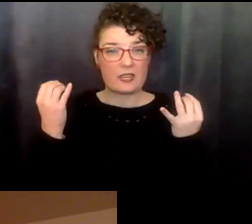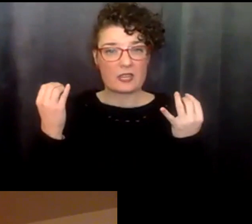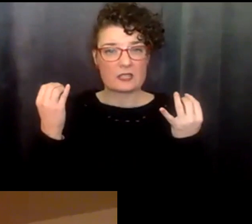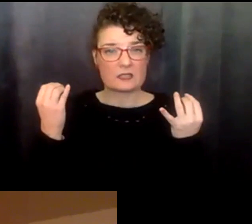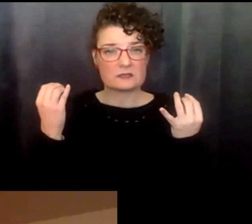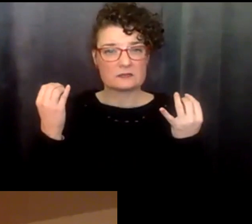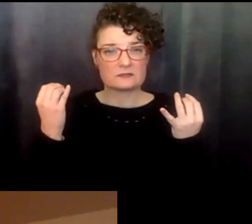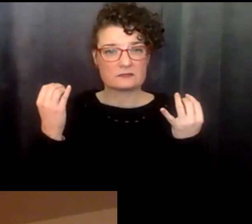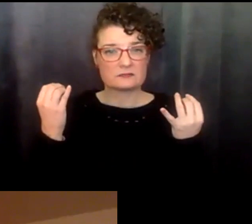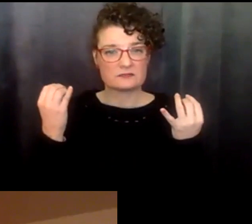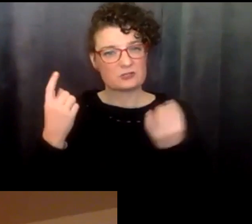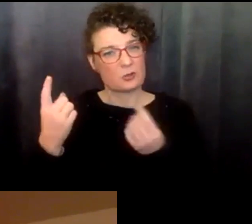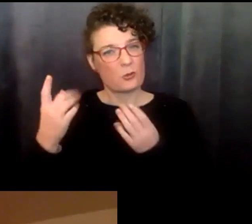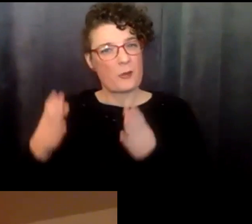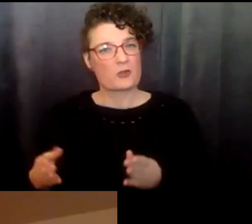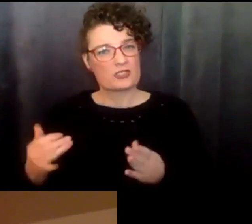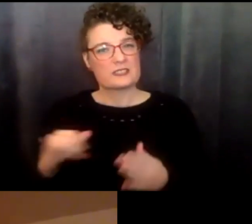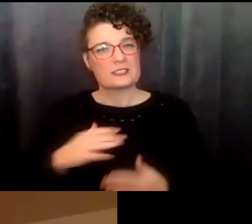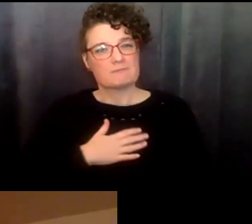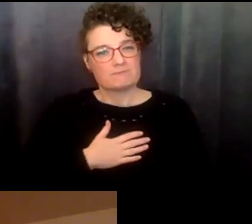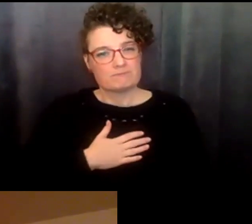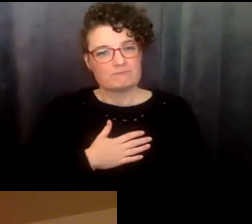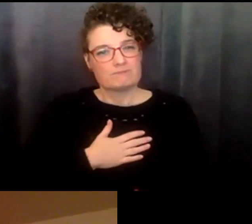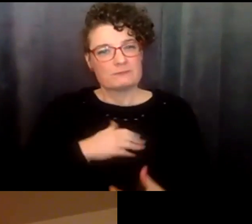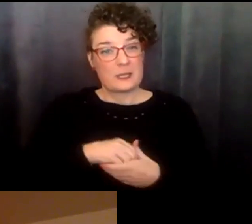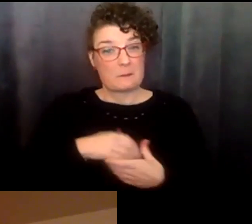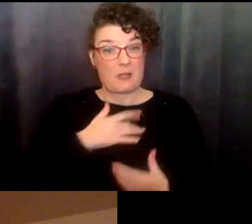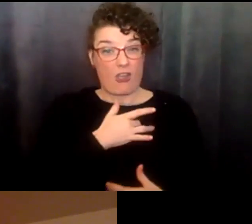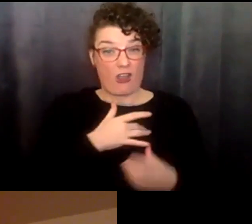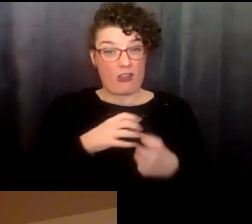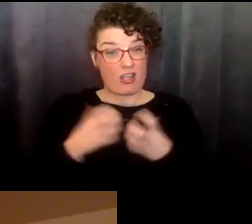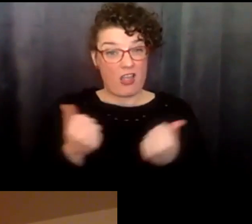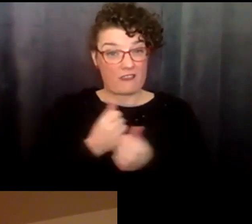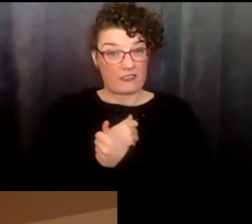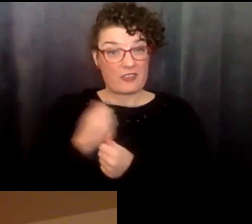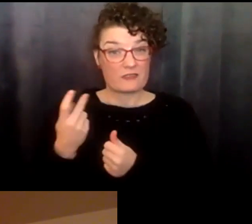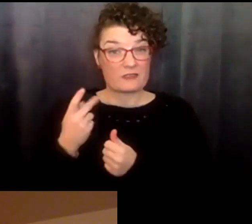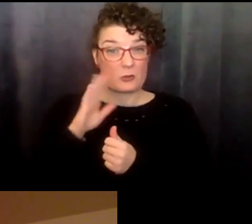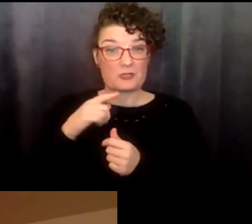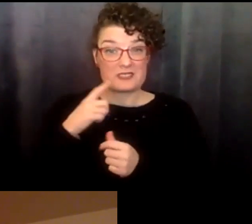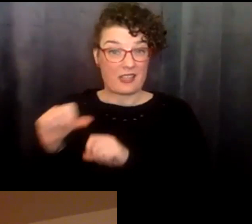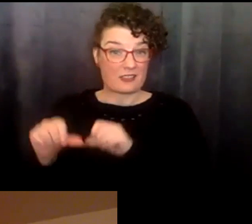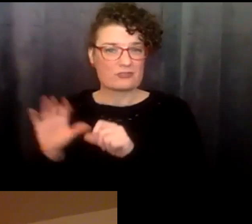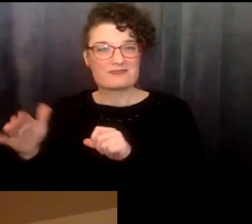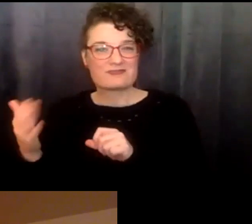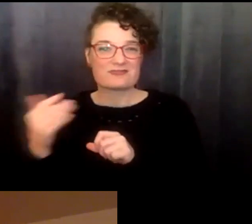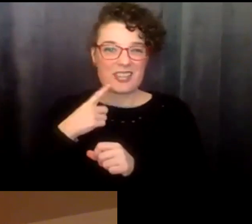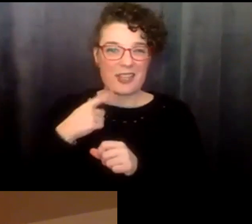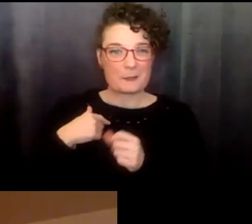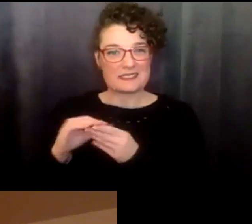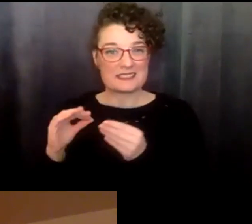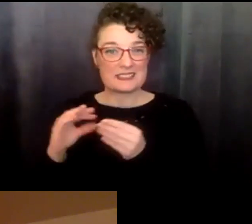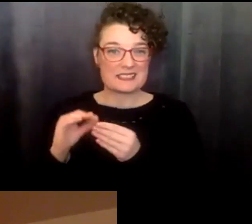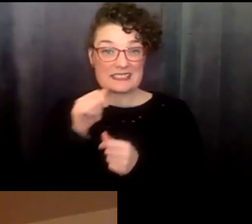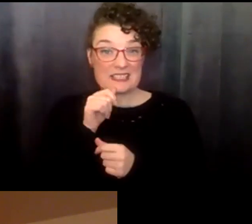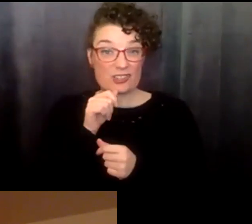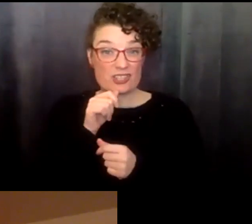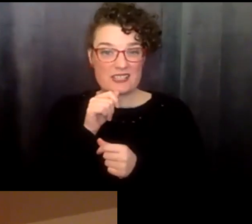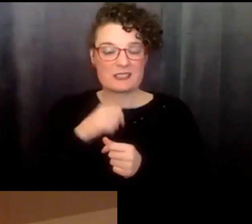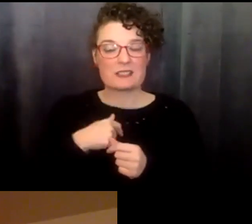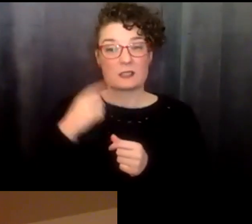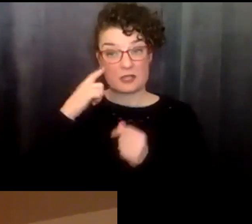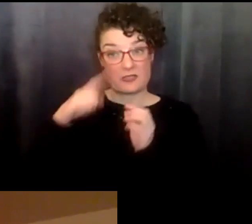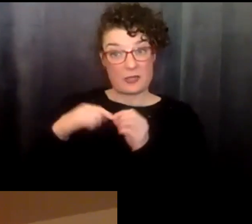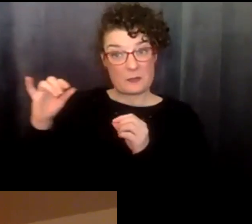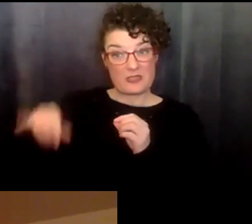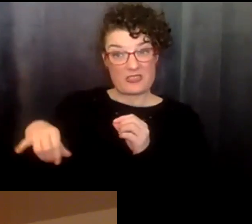there's someone that I still hold in my heart with a lot of love, and we would tell each other, like, tell me a secret. And when I think about that, like